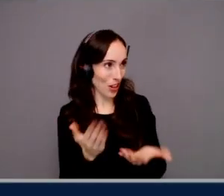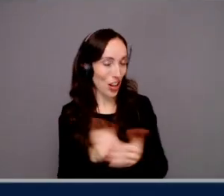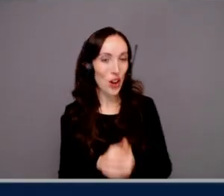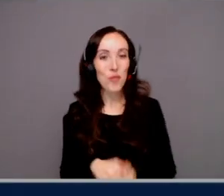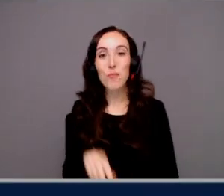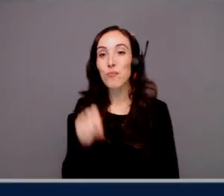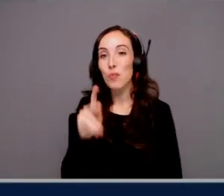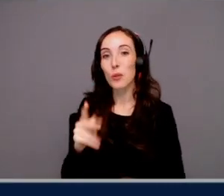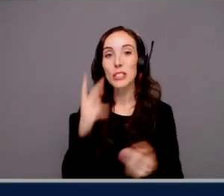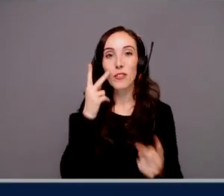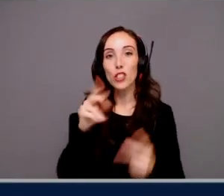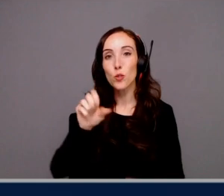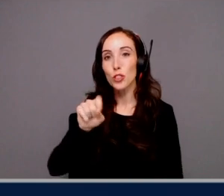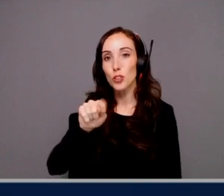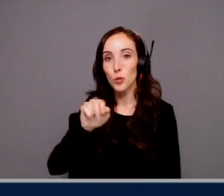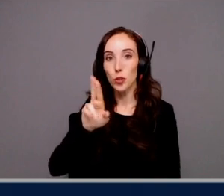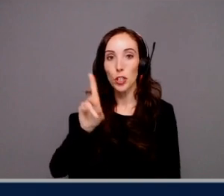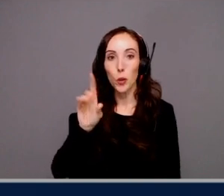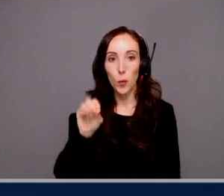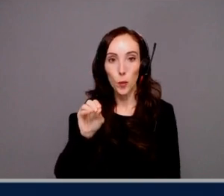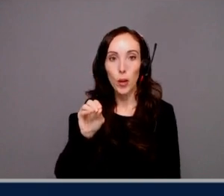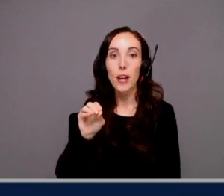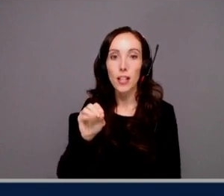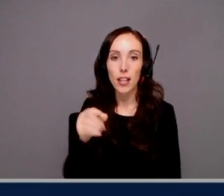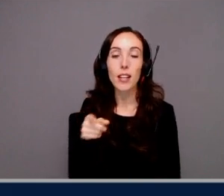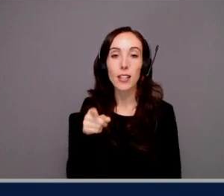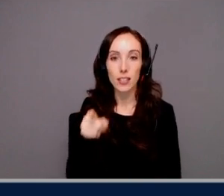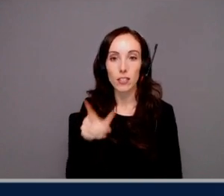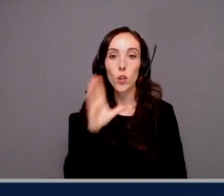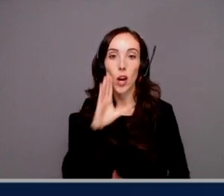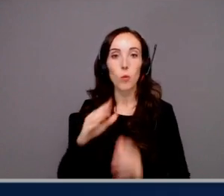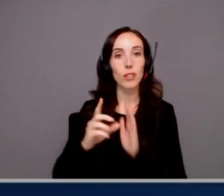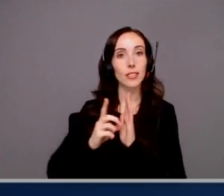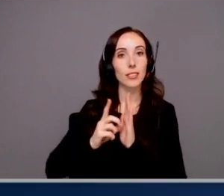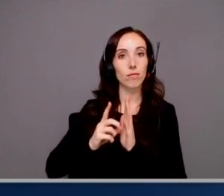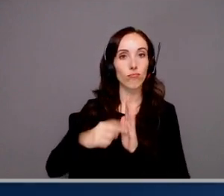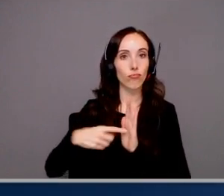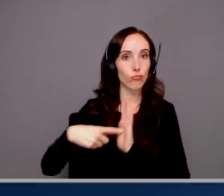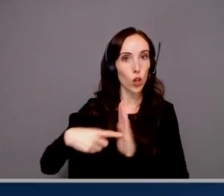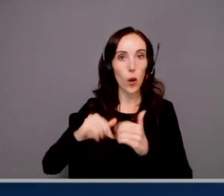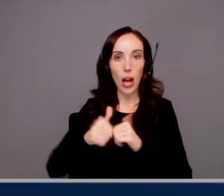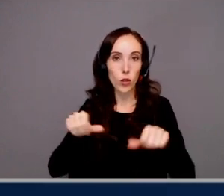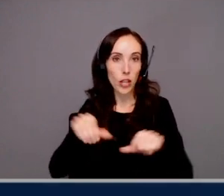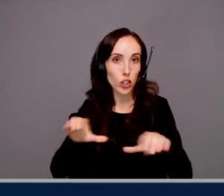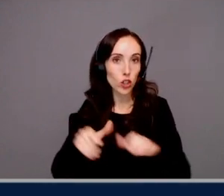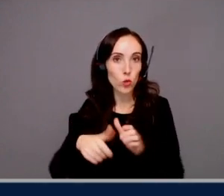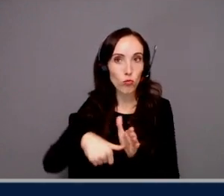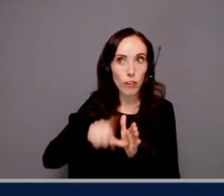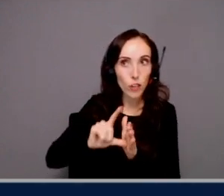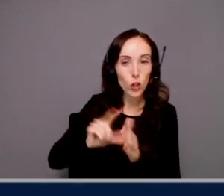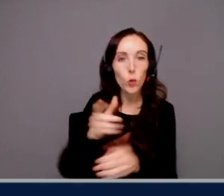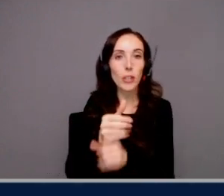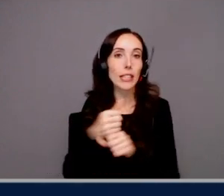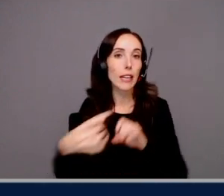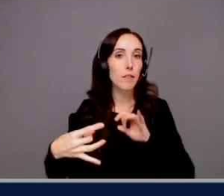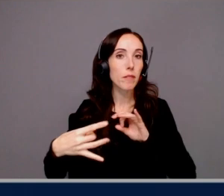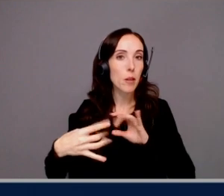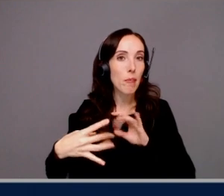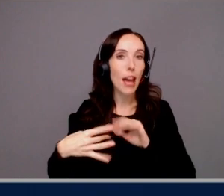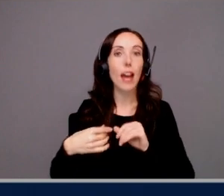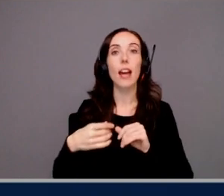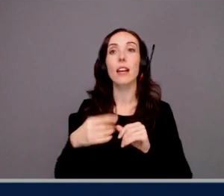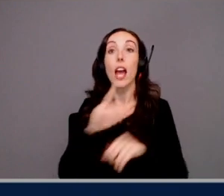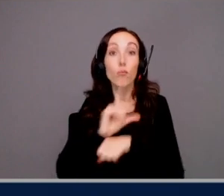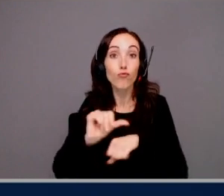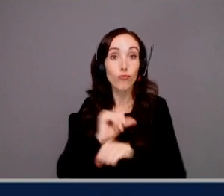Studio. And I am going to demonstrate how we can do the review and get feedback and actually fix some of